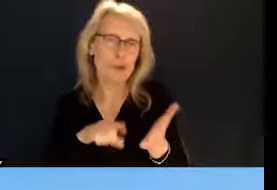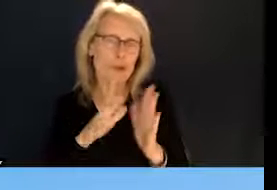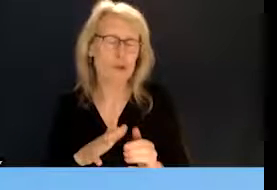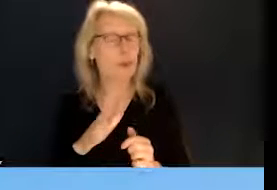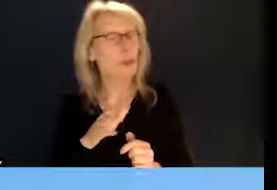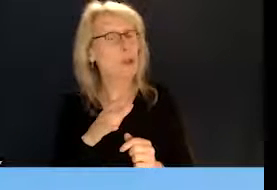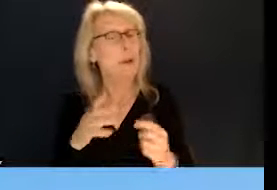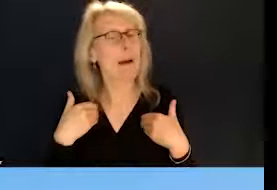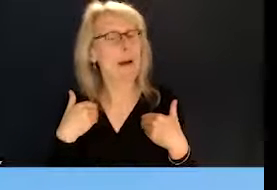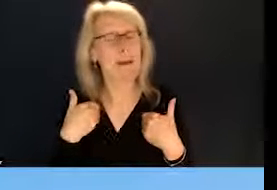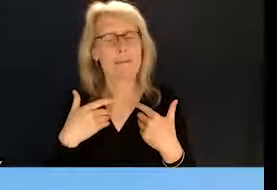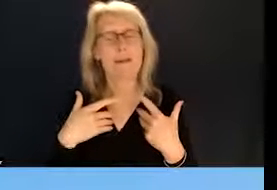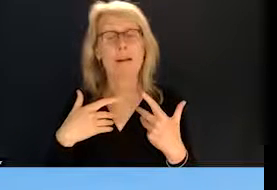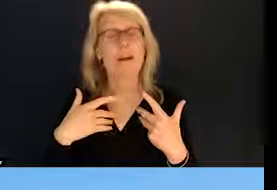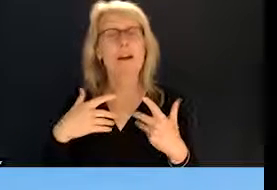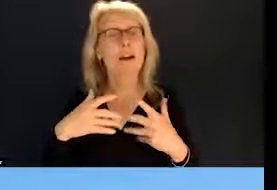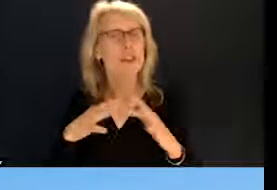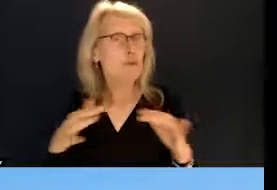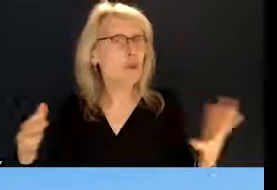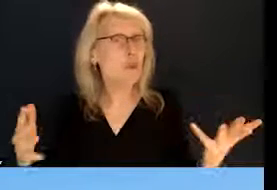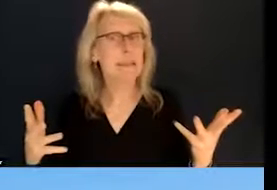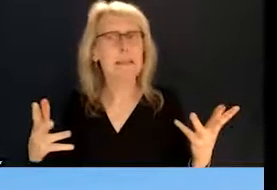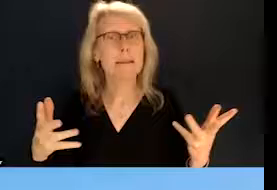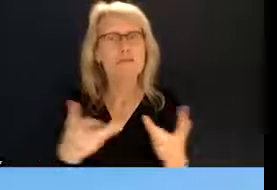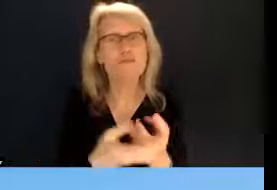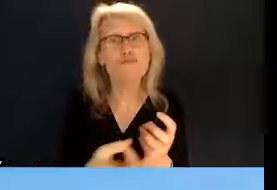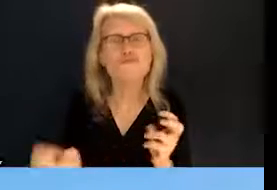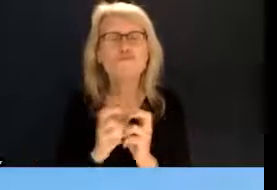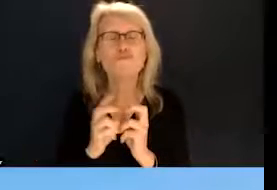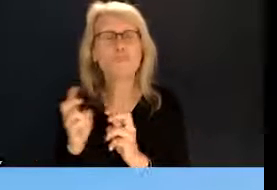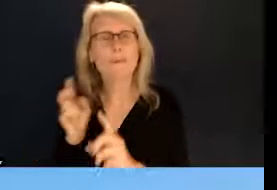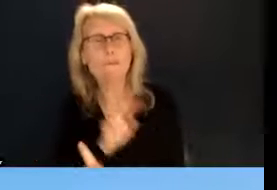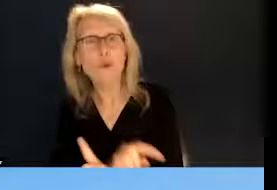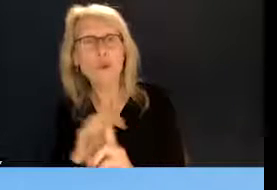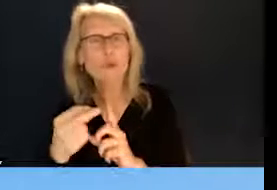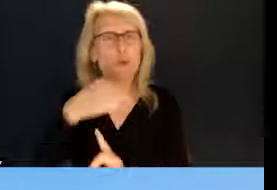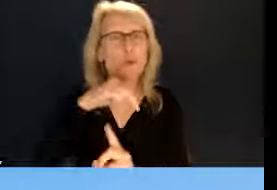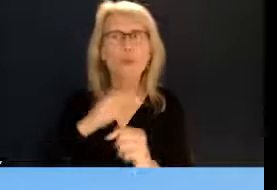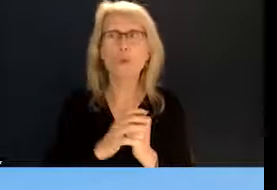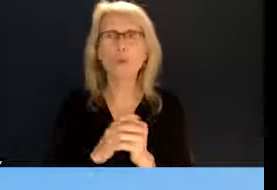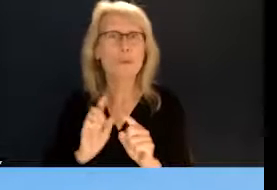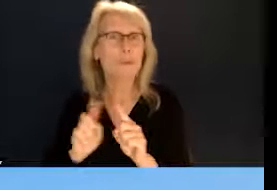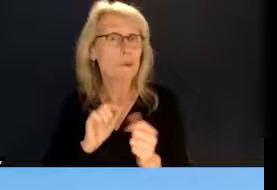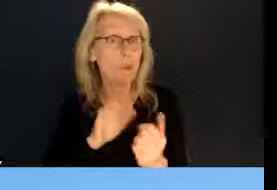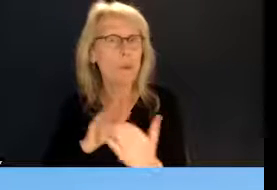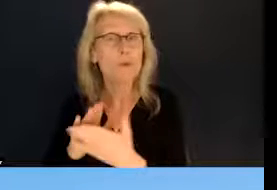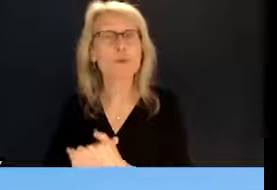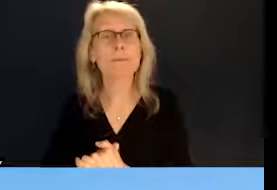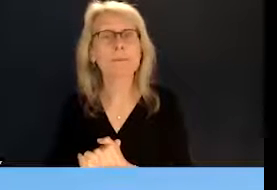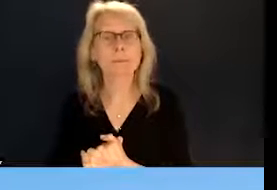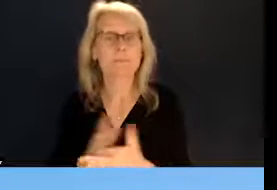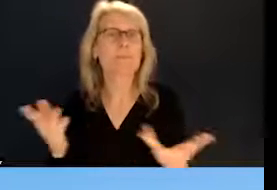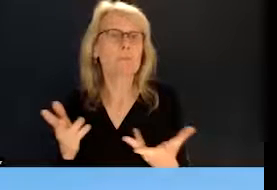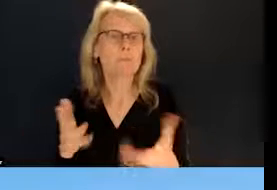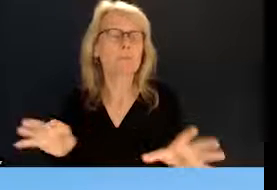create space to allow for diversity of approaches and thought and interdisciplinarity, make that space, right?